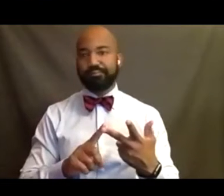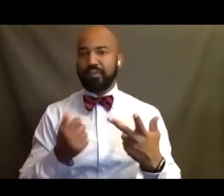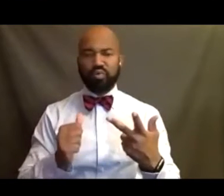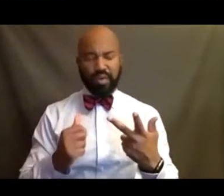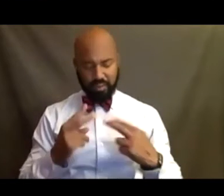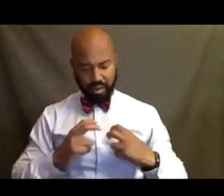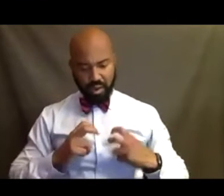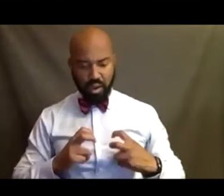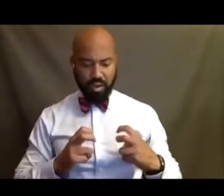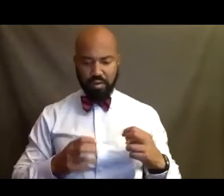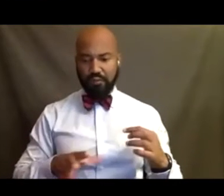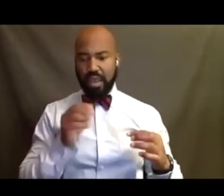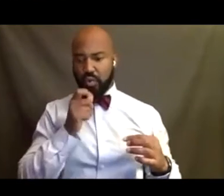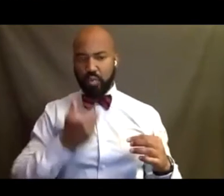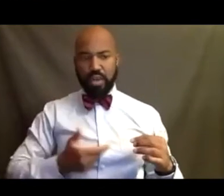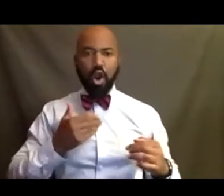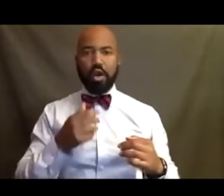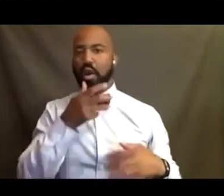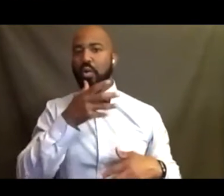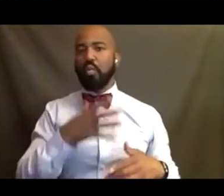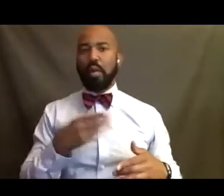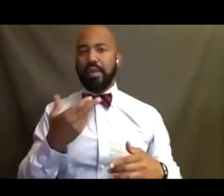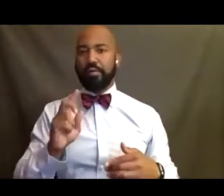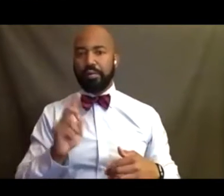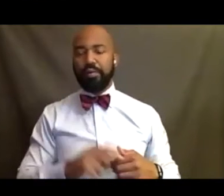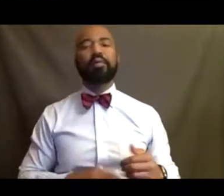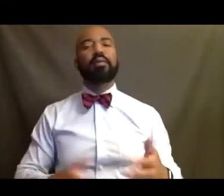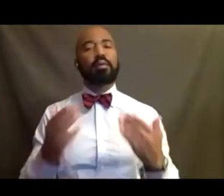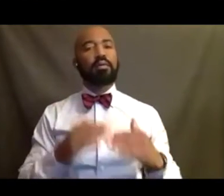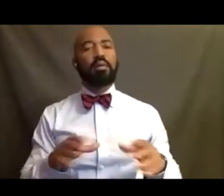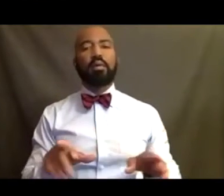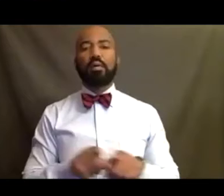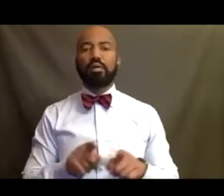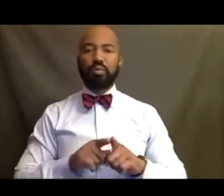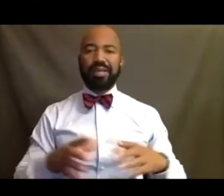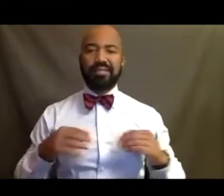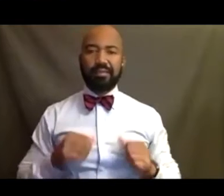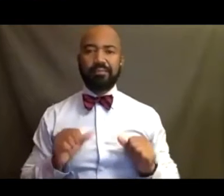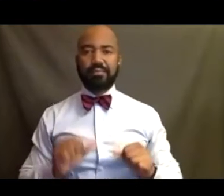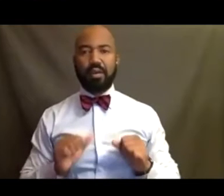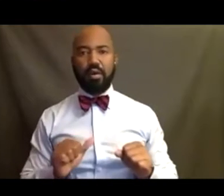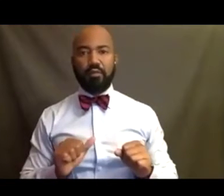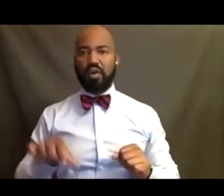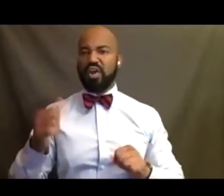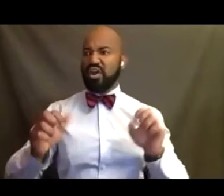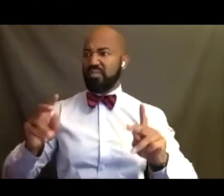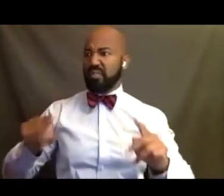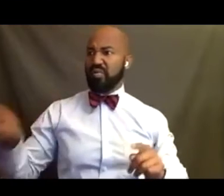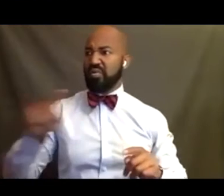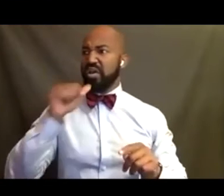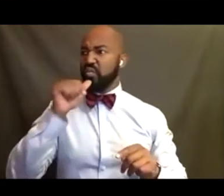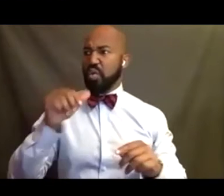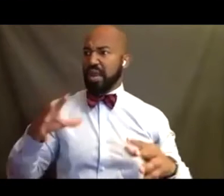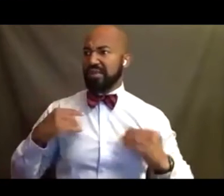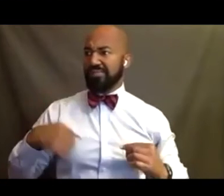ourselves in our womanhood and accepting ourselves and moving past dealing with people who won't accept us for